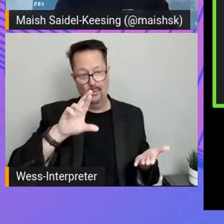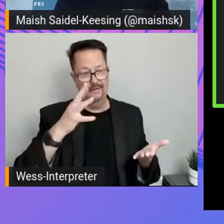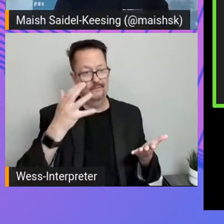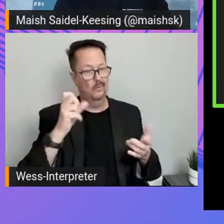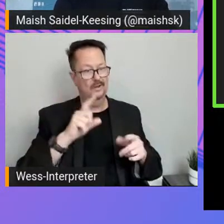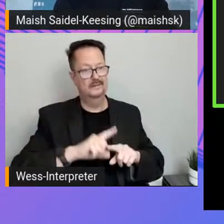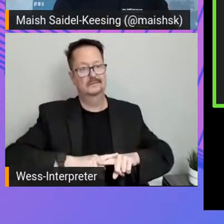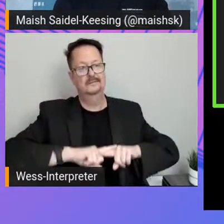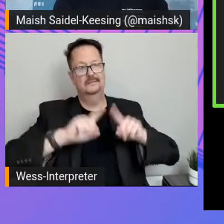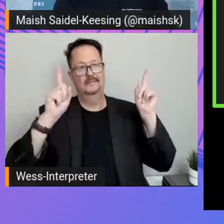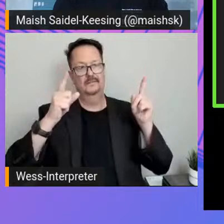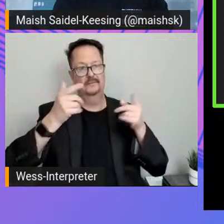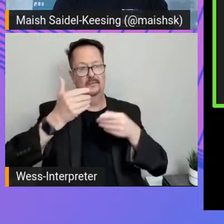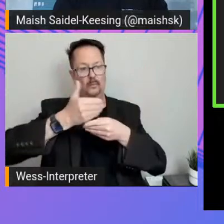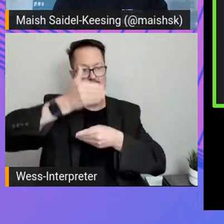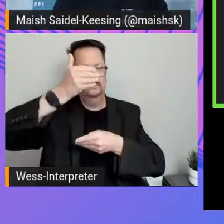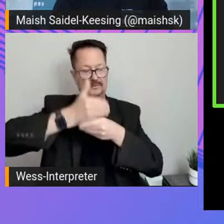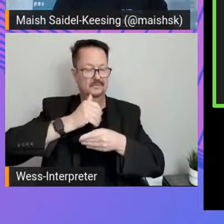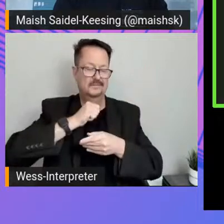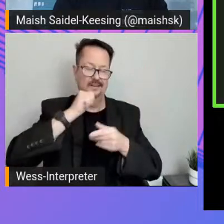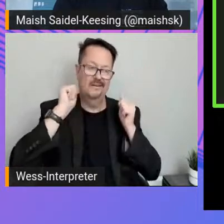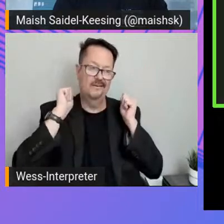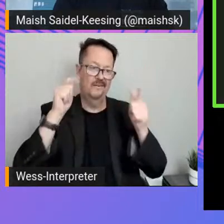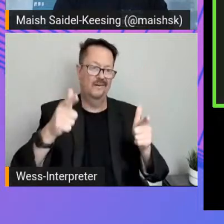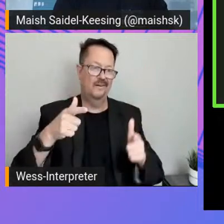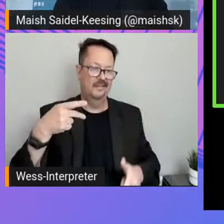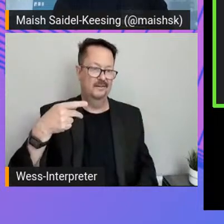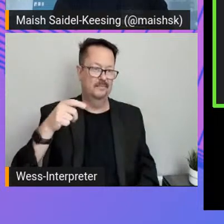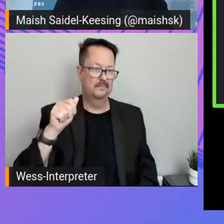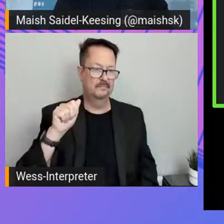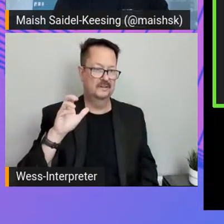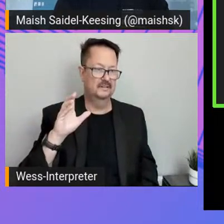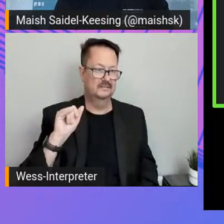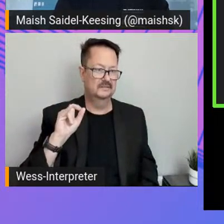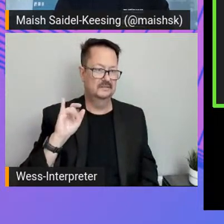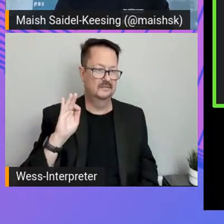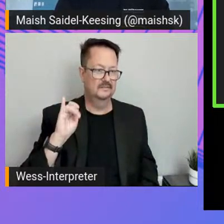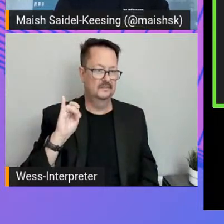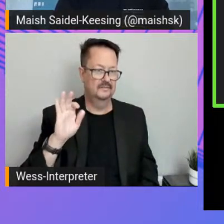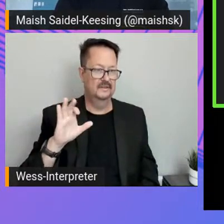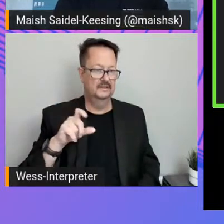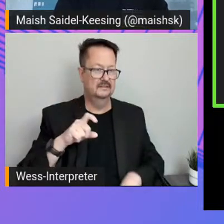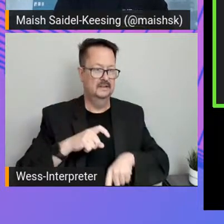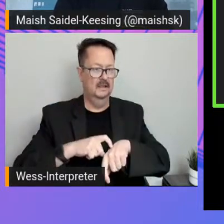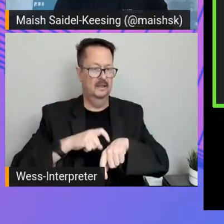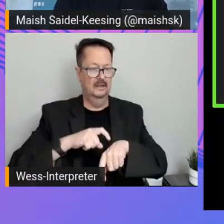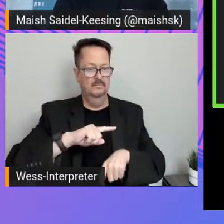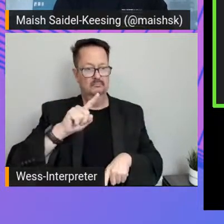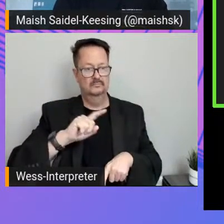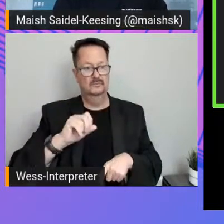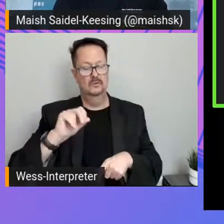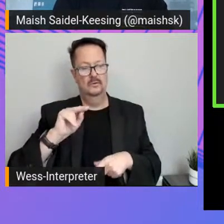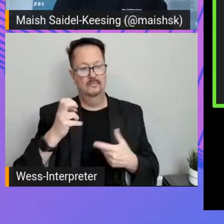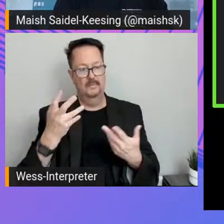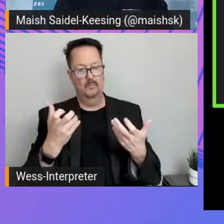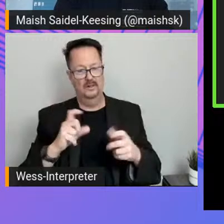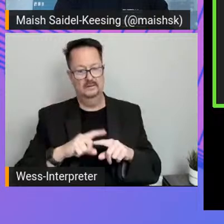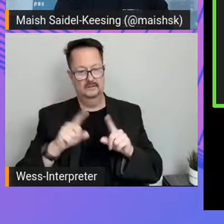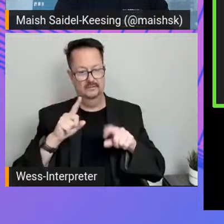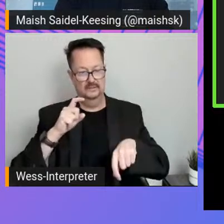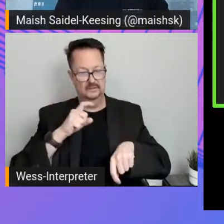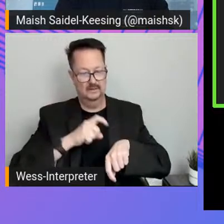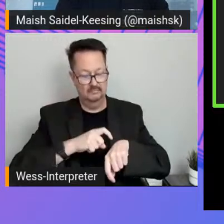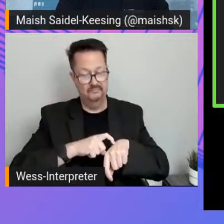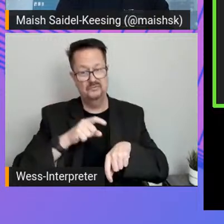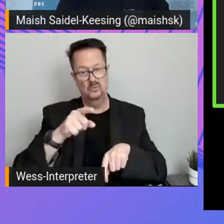windows. Not everybody's in the Pacific time zone, so they may want different windows on when their downtimes are. But so this